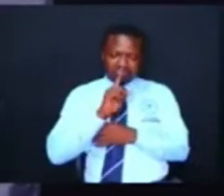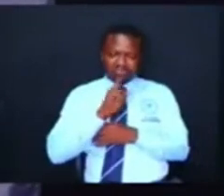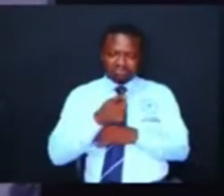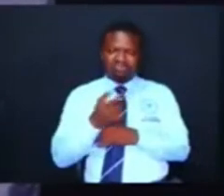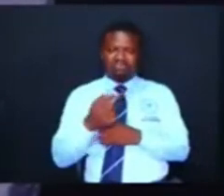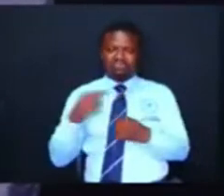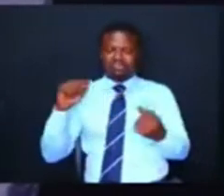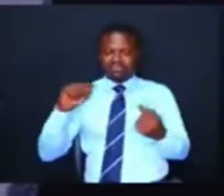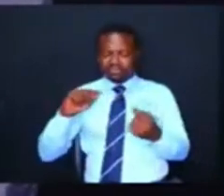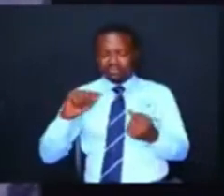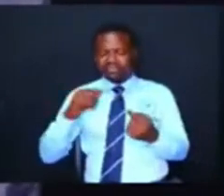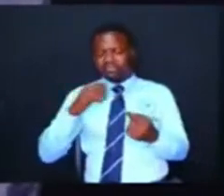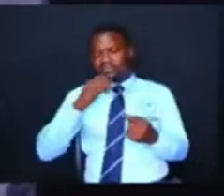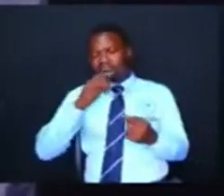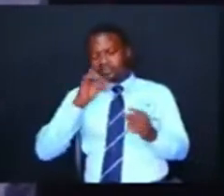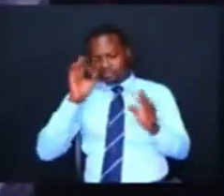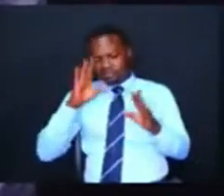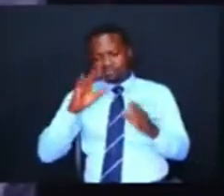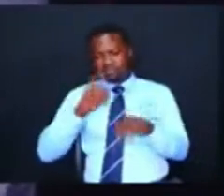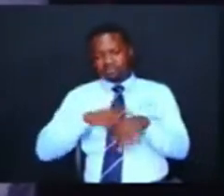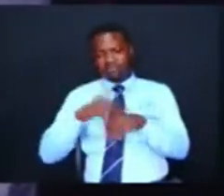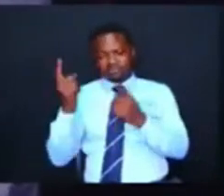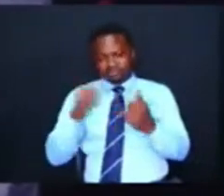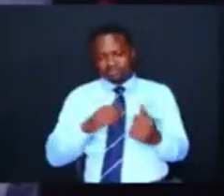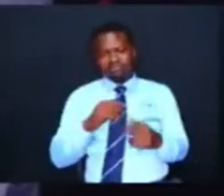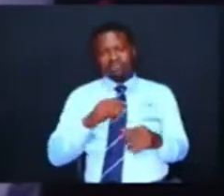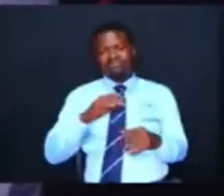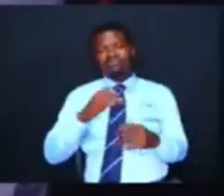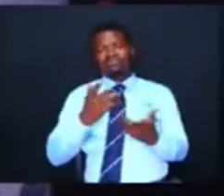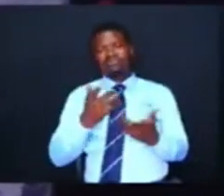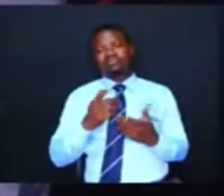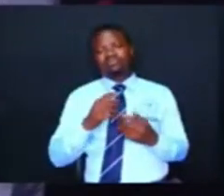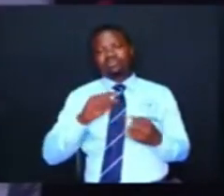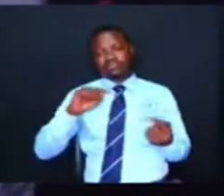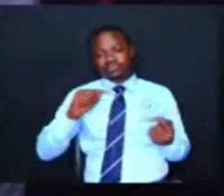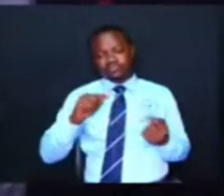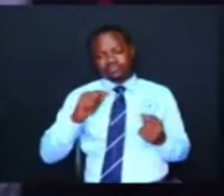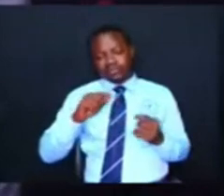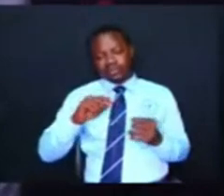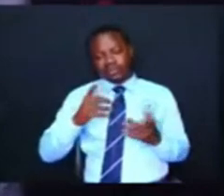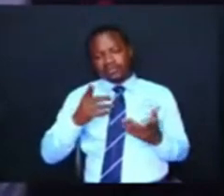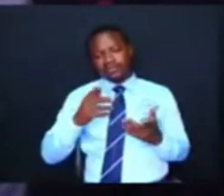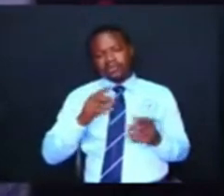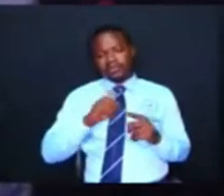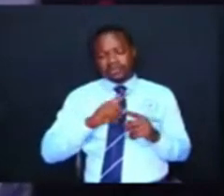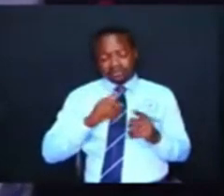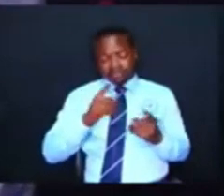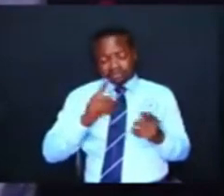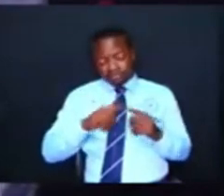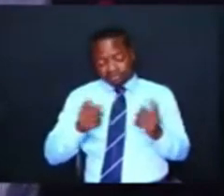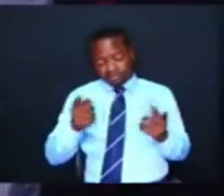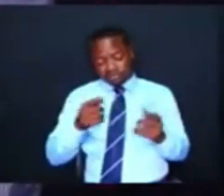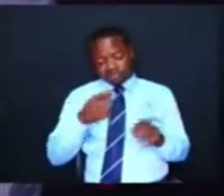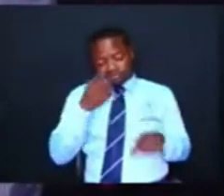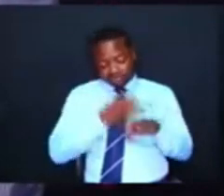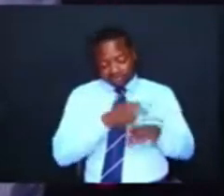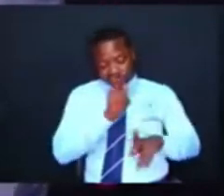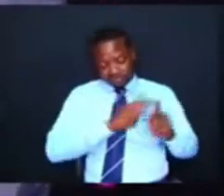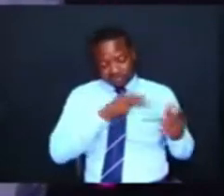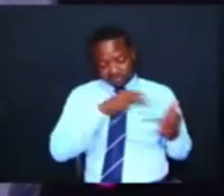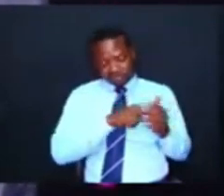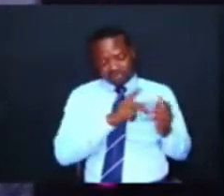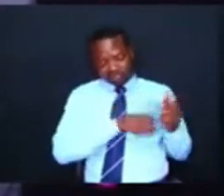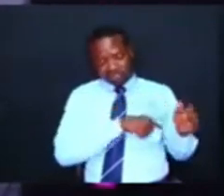times, they say, do not last. But tough tough men do. Now, so one more day, no, what